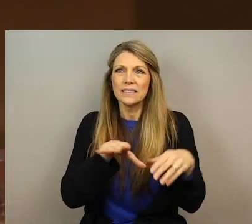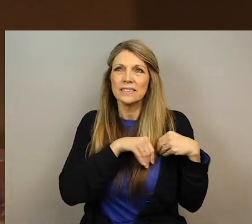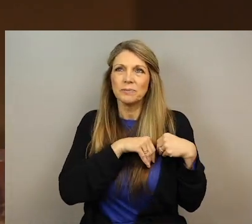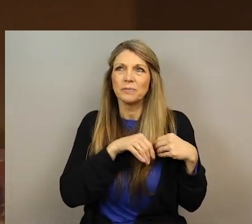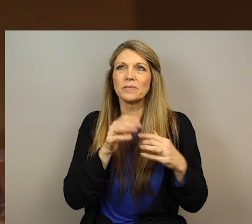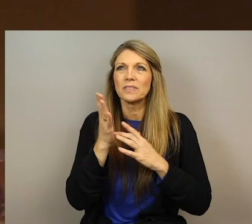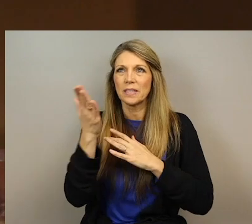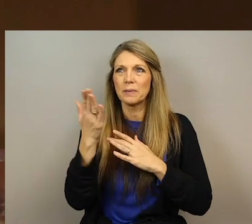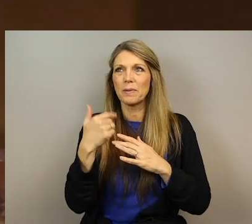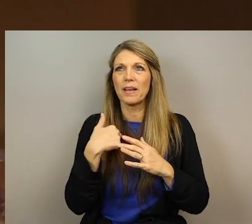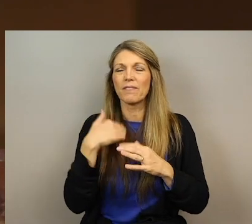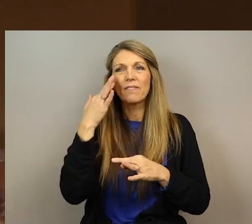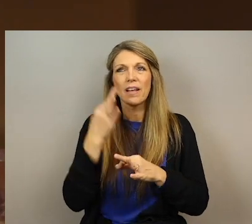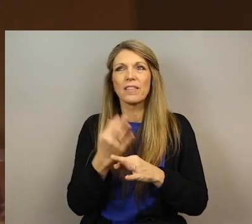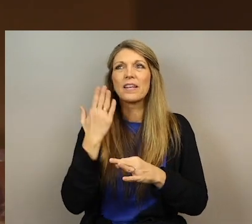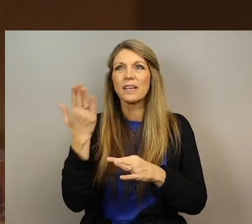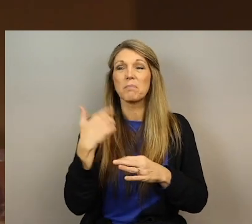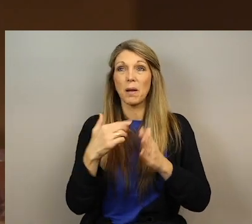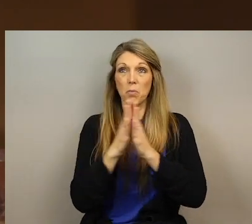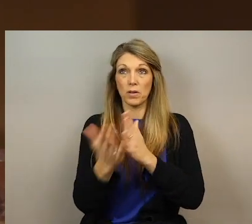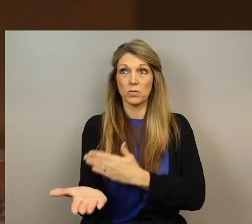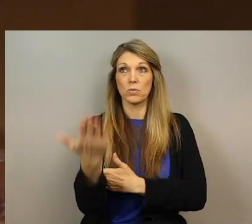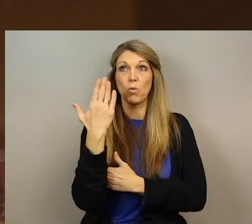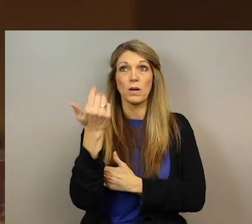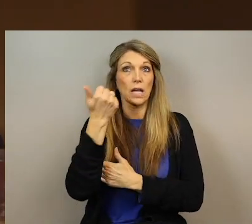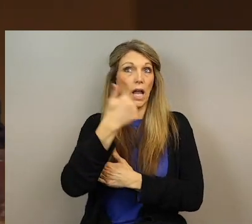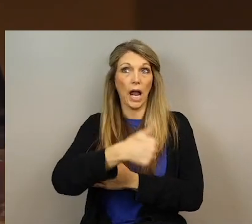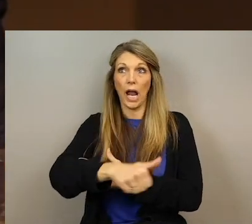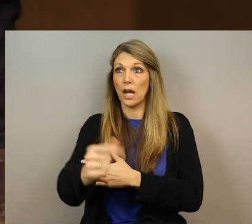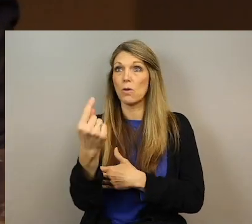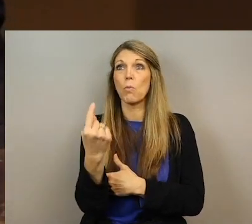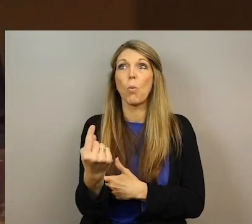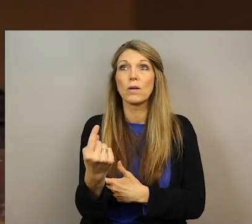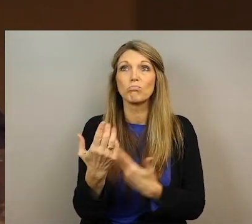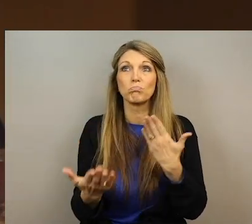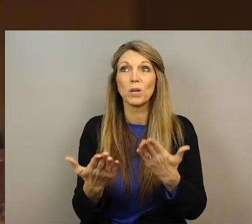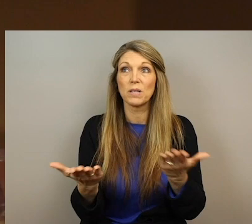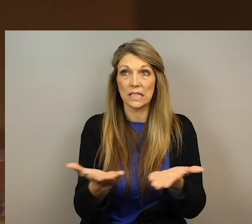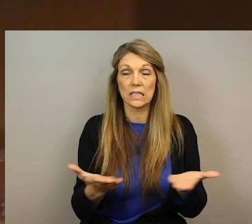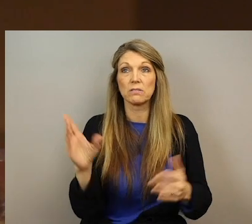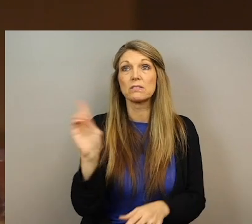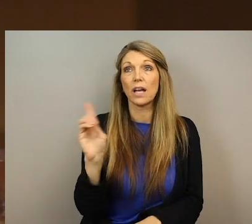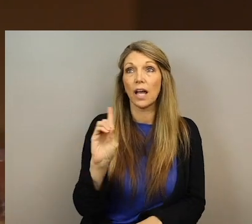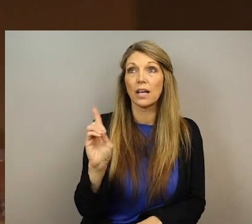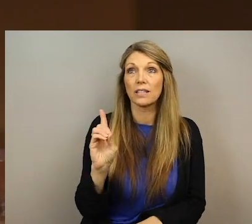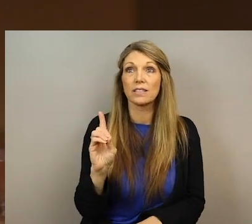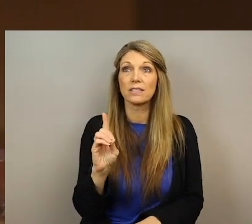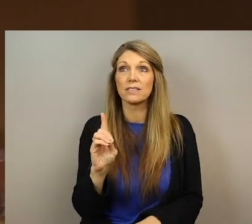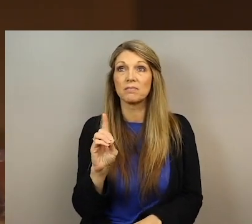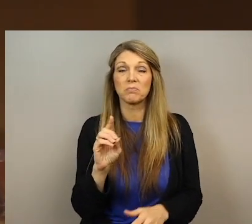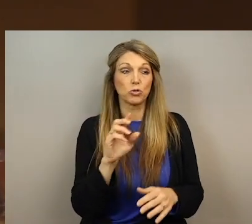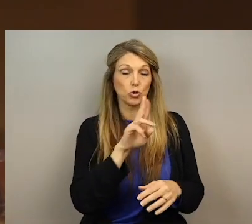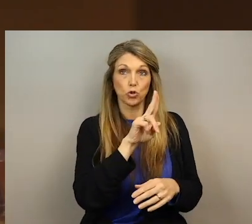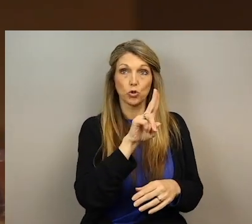trust in him. Father, my prayer for this morning is if there is anyone out there, Father, whether it's right here in Dayton, Ohio, right here